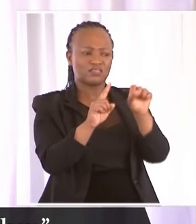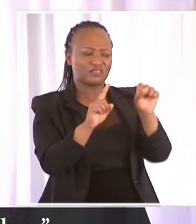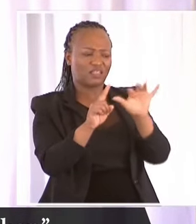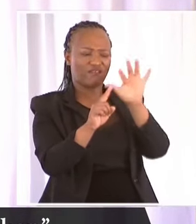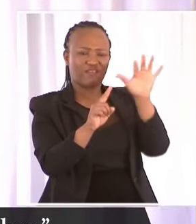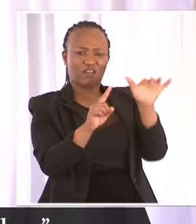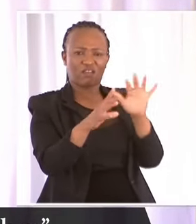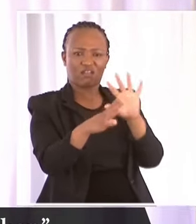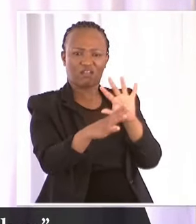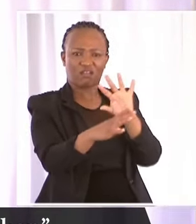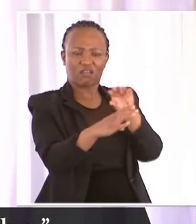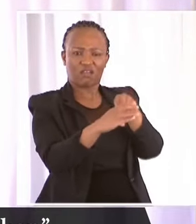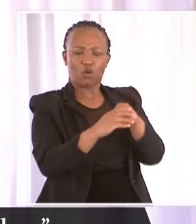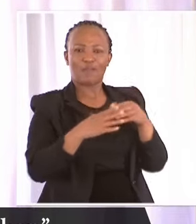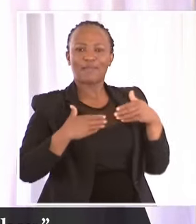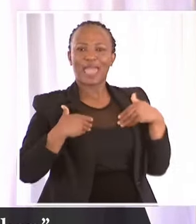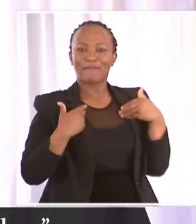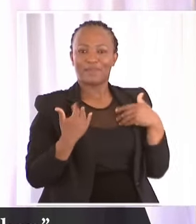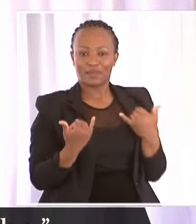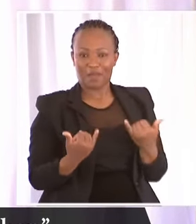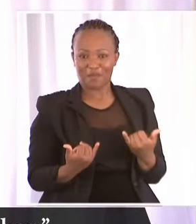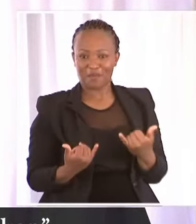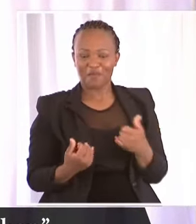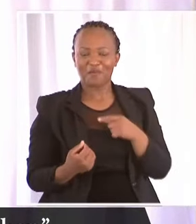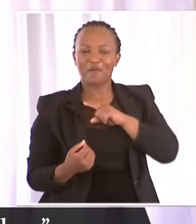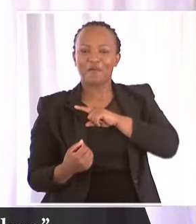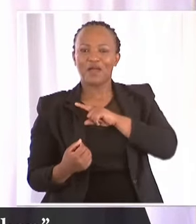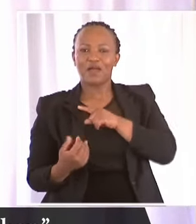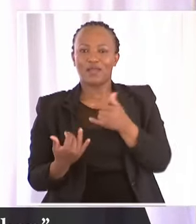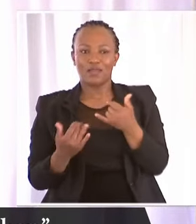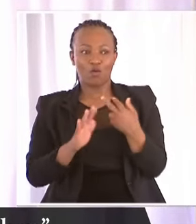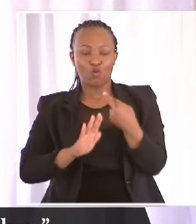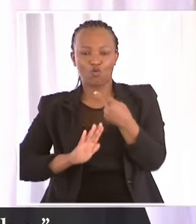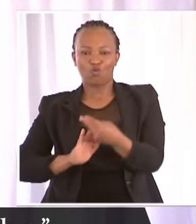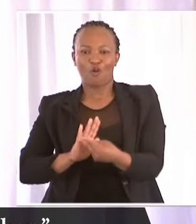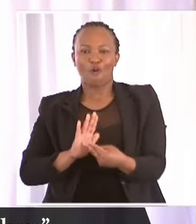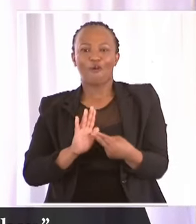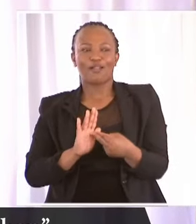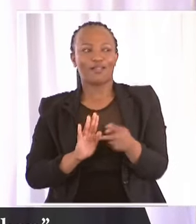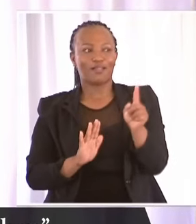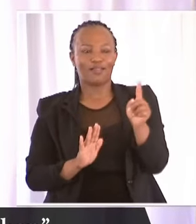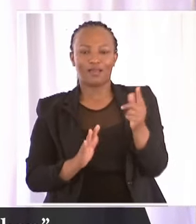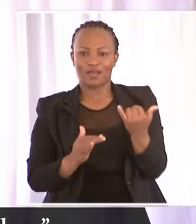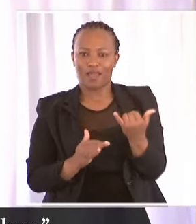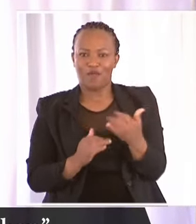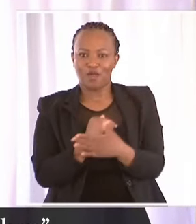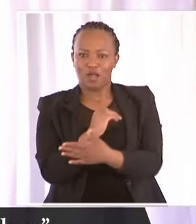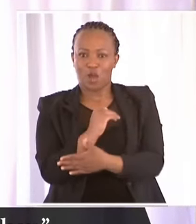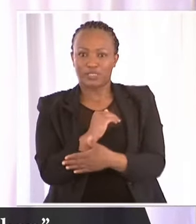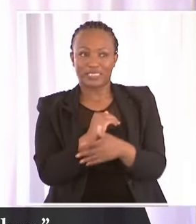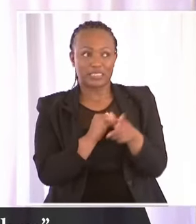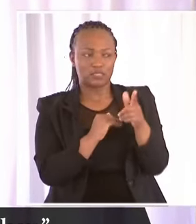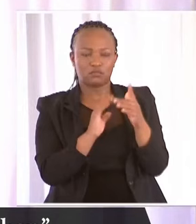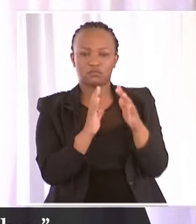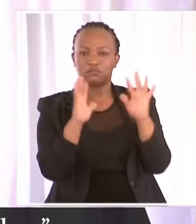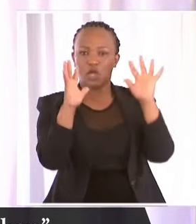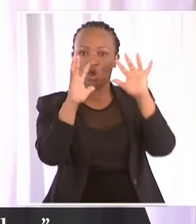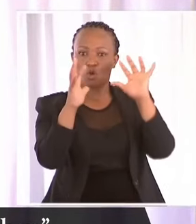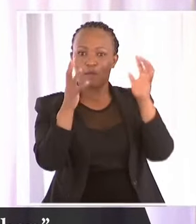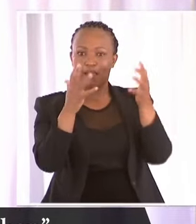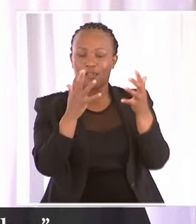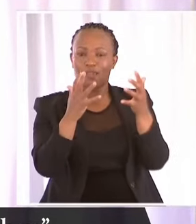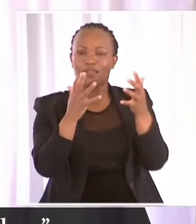Comrade Aziz immensely, for it is this role that he, Comrade Thabo